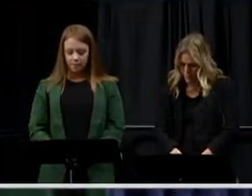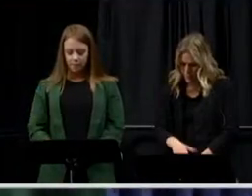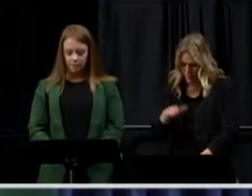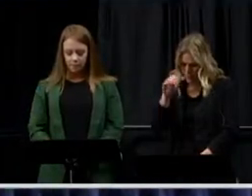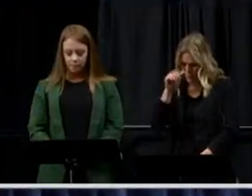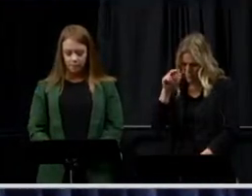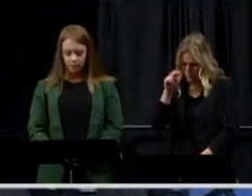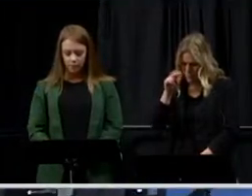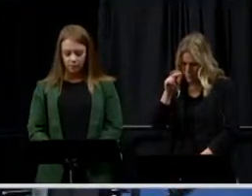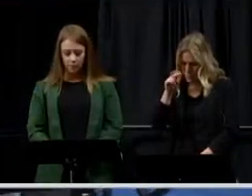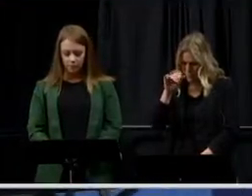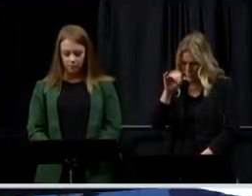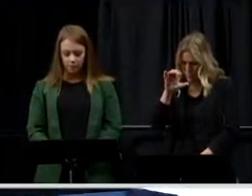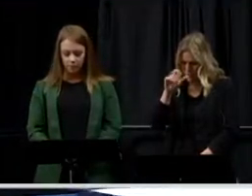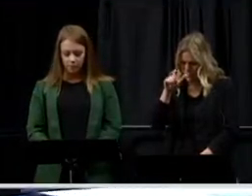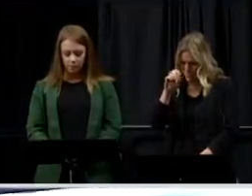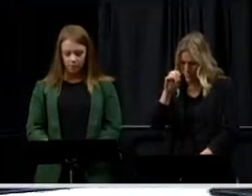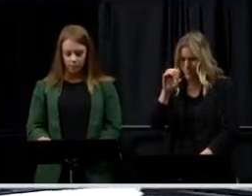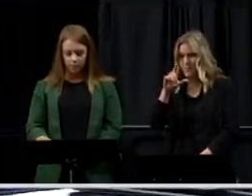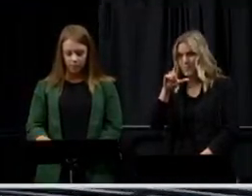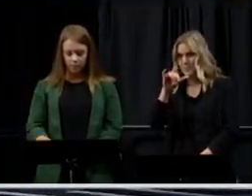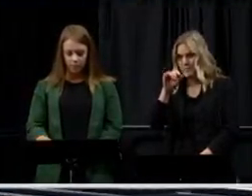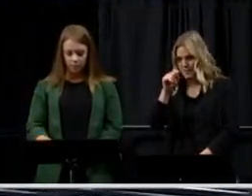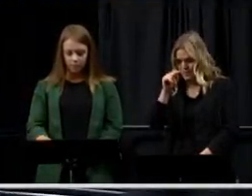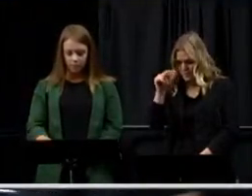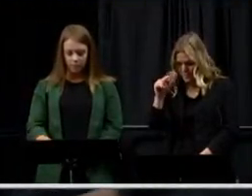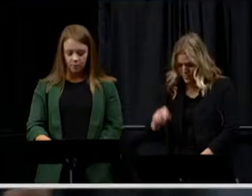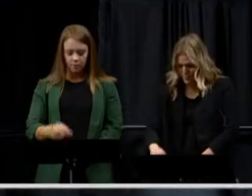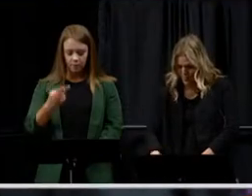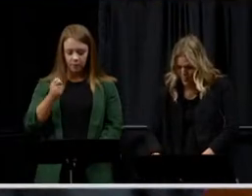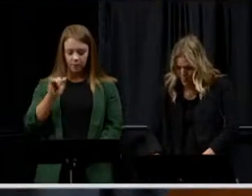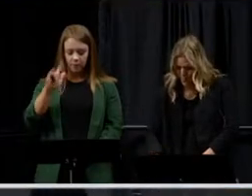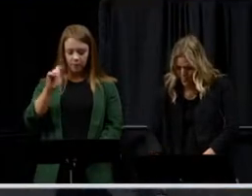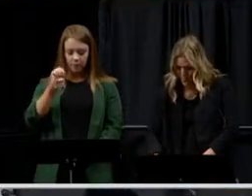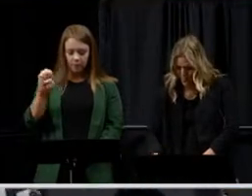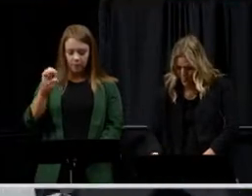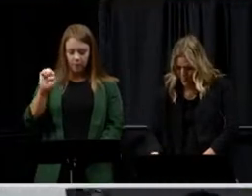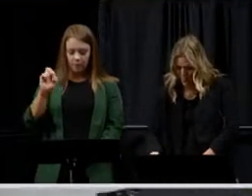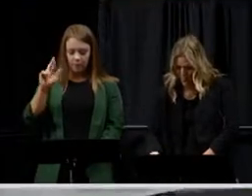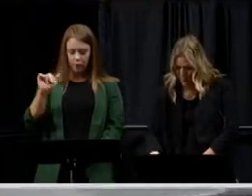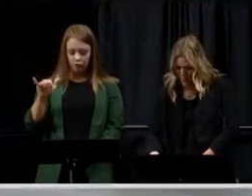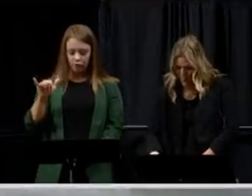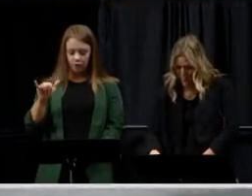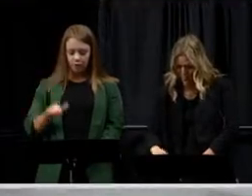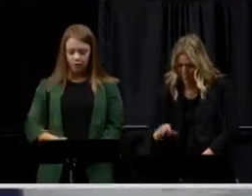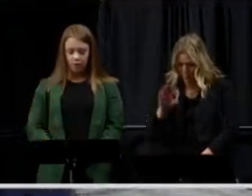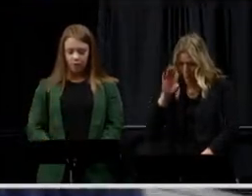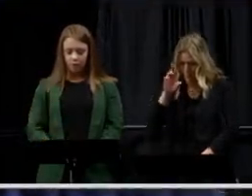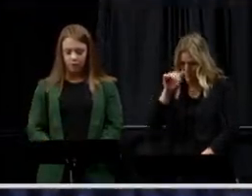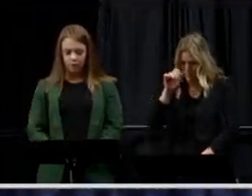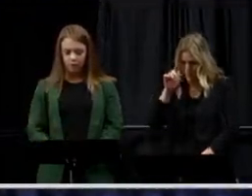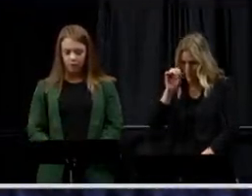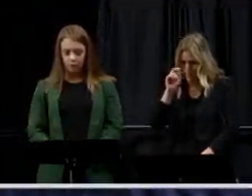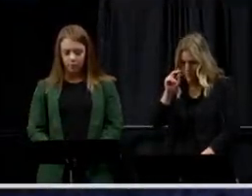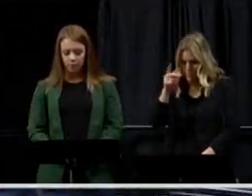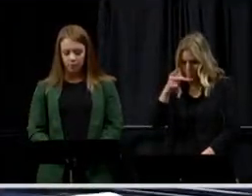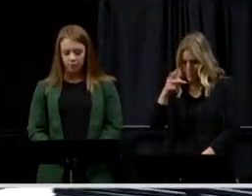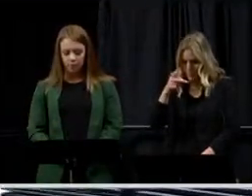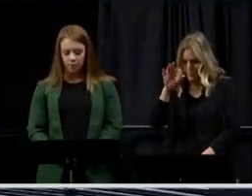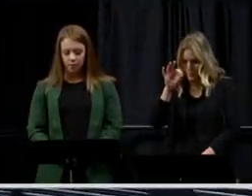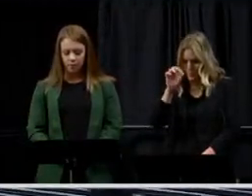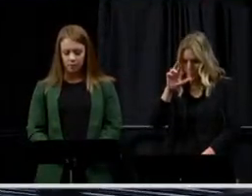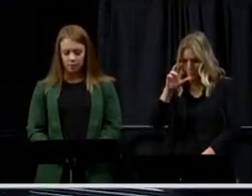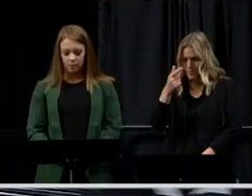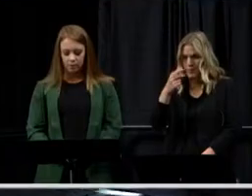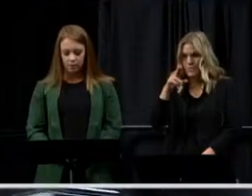Angel Nicole Elliott. Haley Nicole Erie. Braden Payne